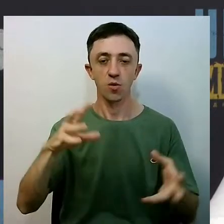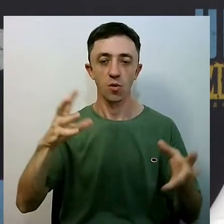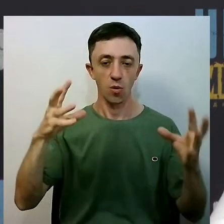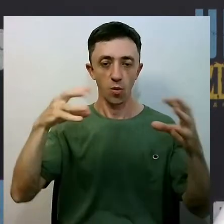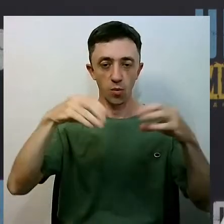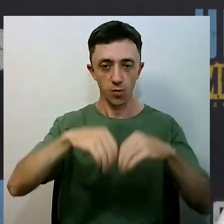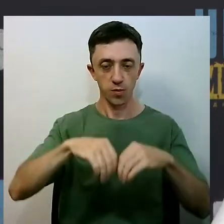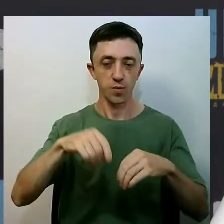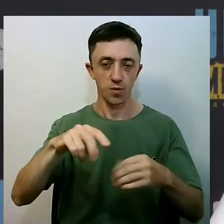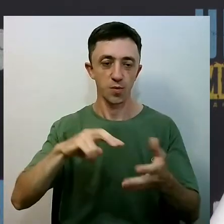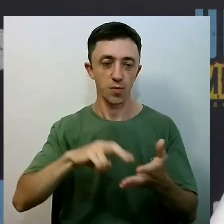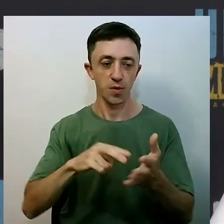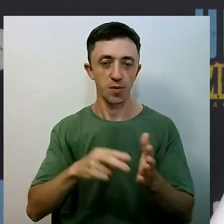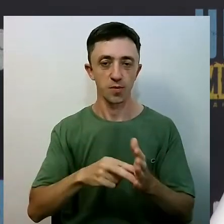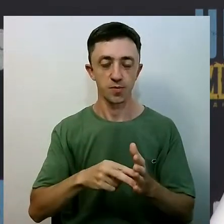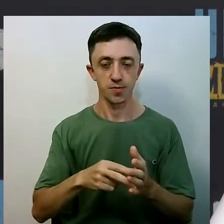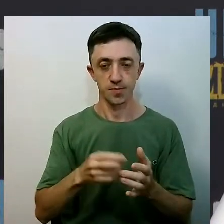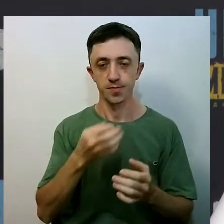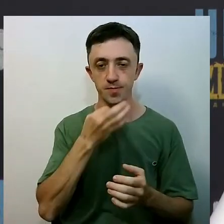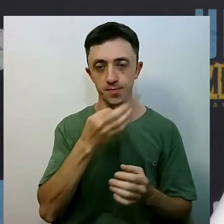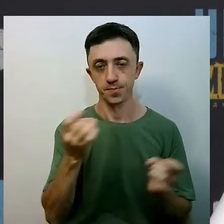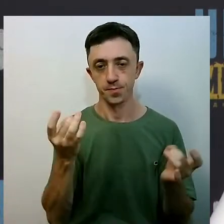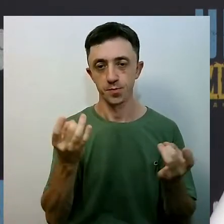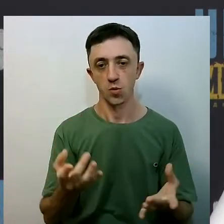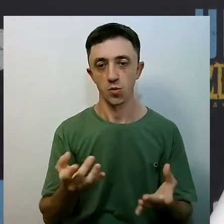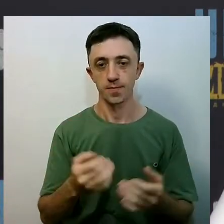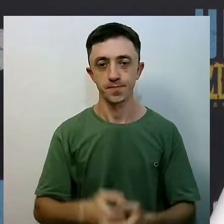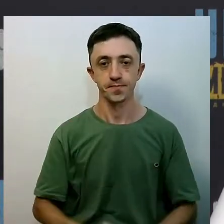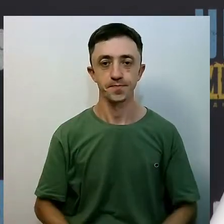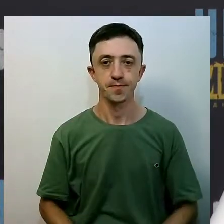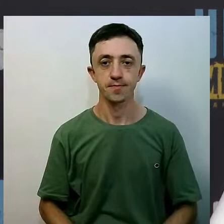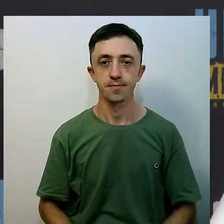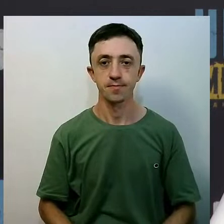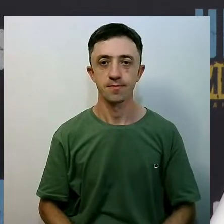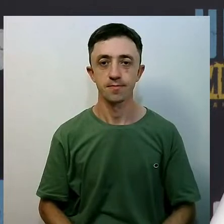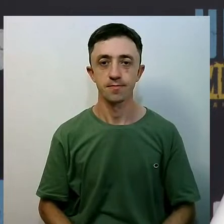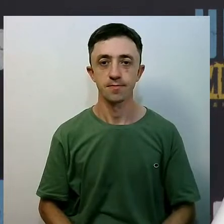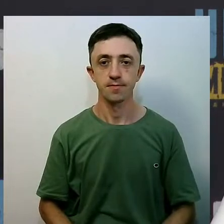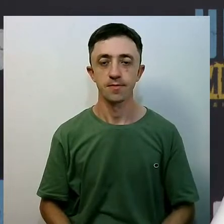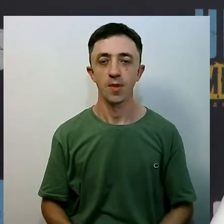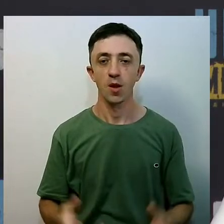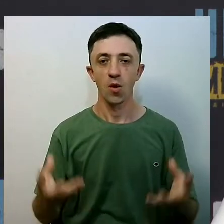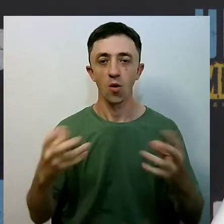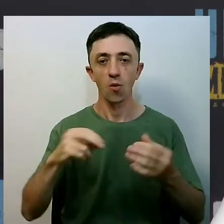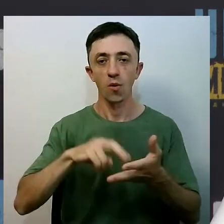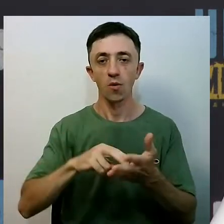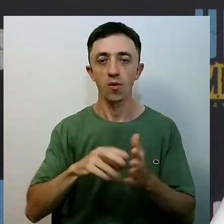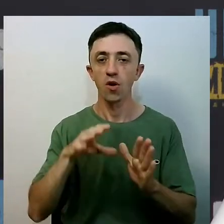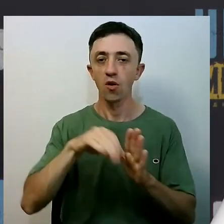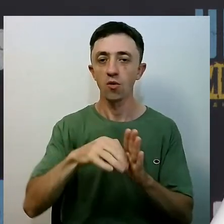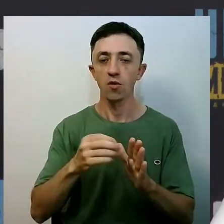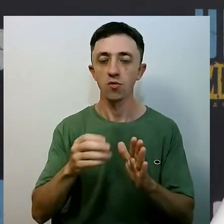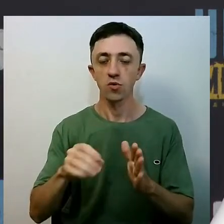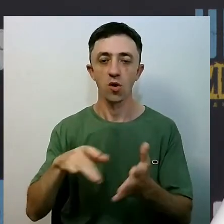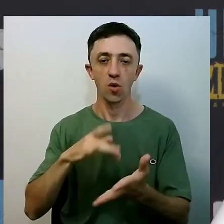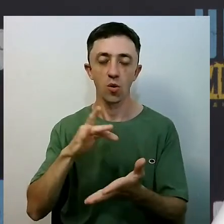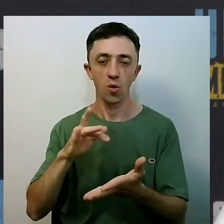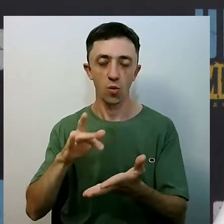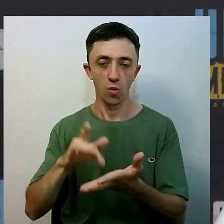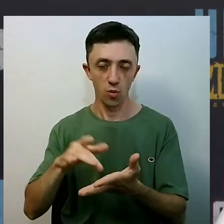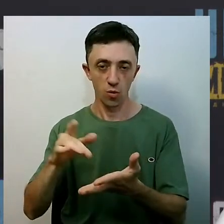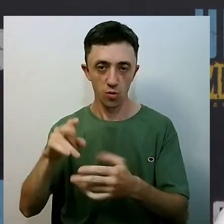which are called the complex plans for spatial development. Such complex